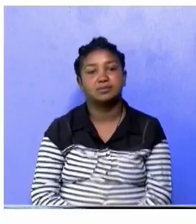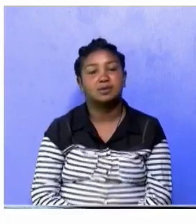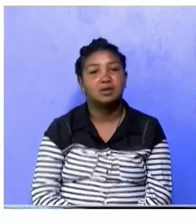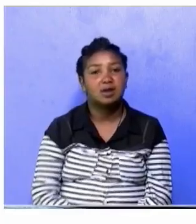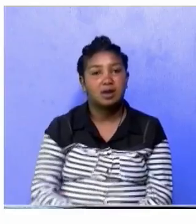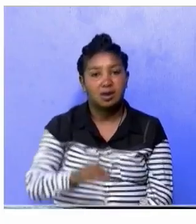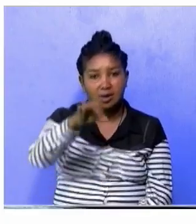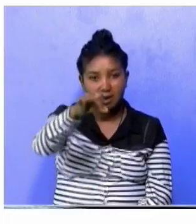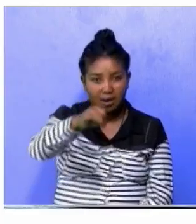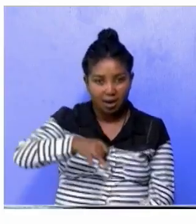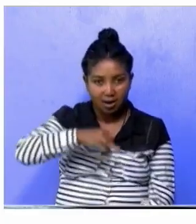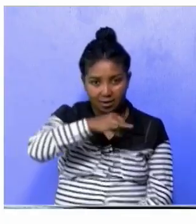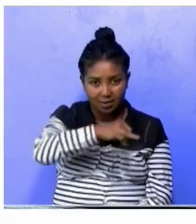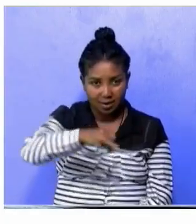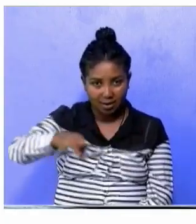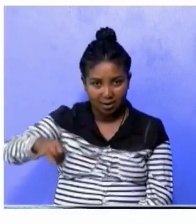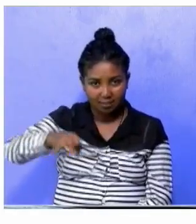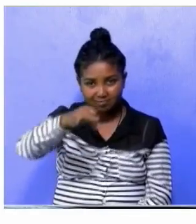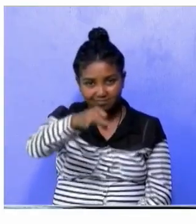Lalibela